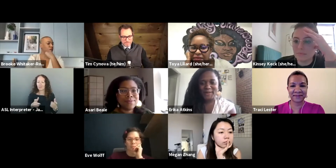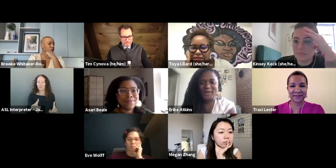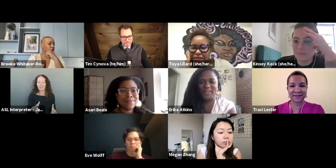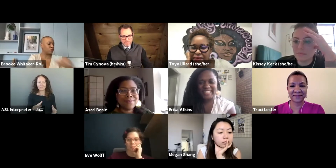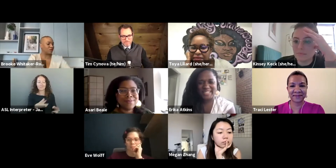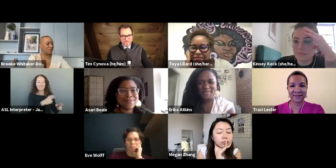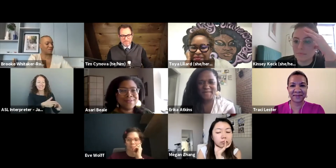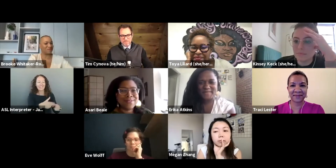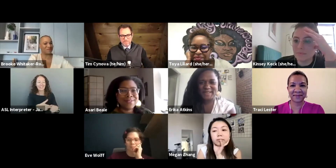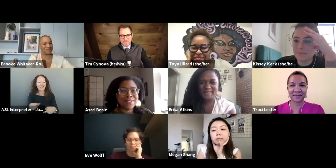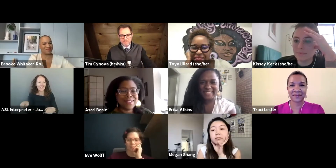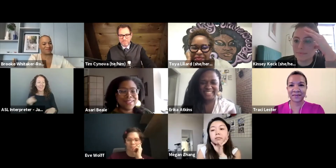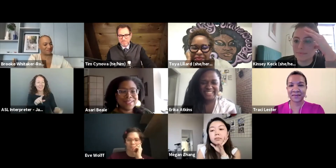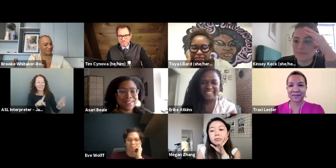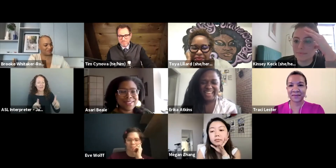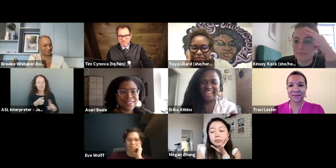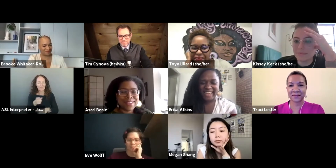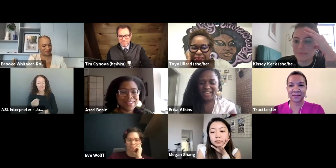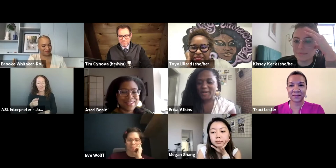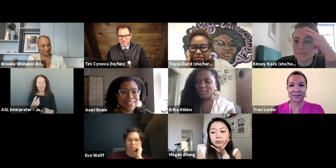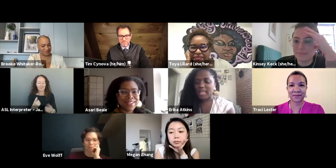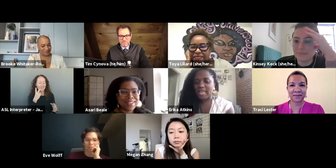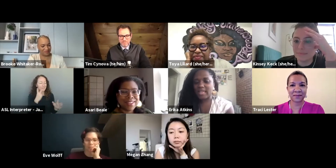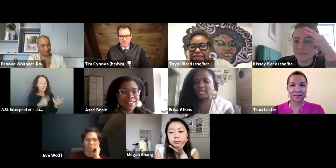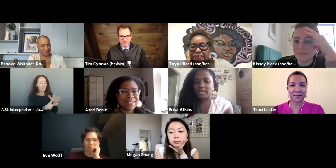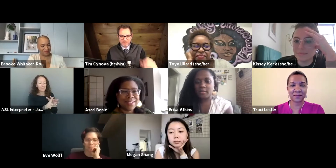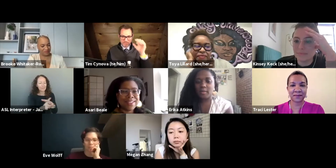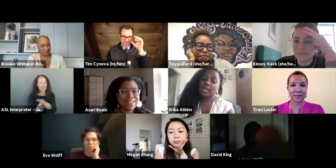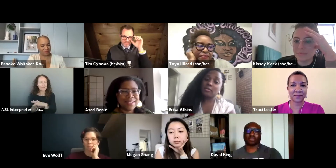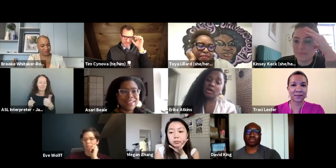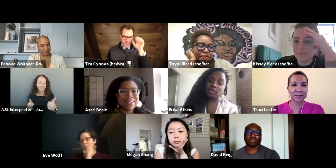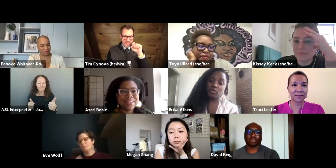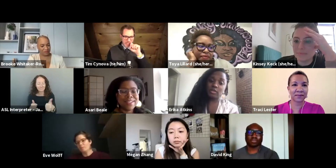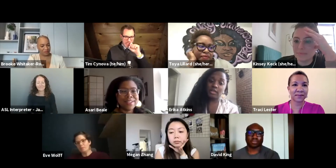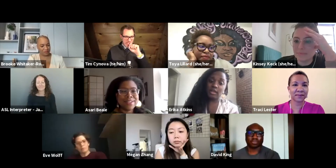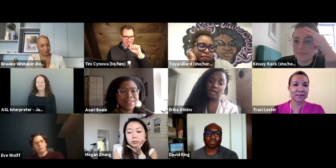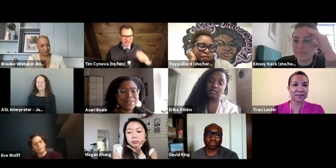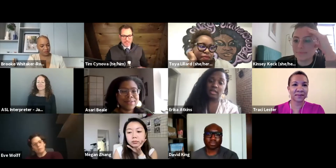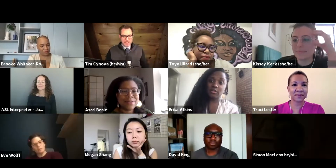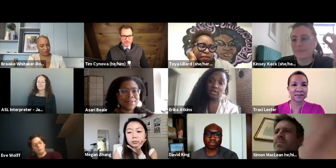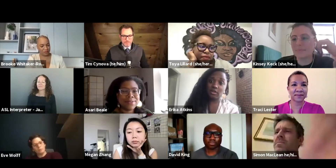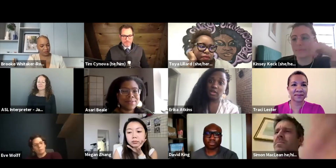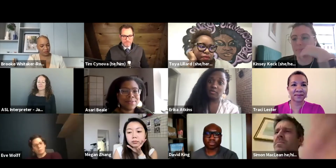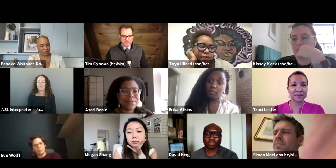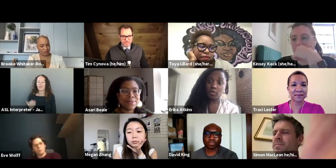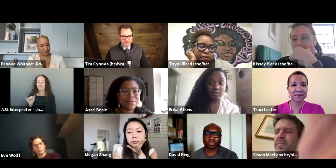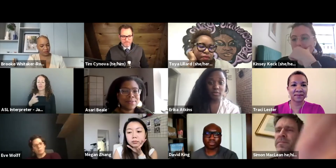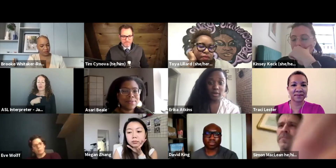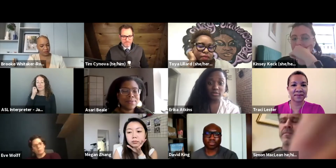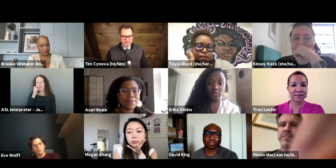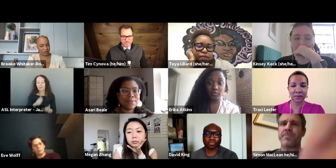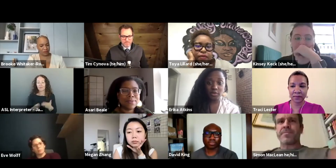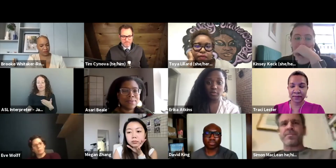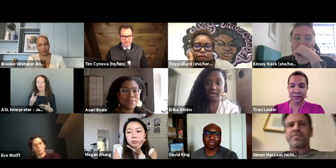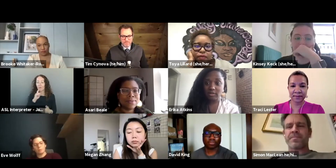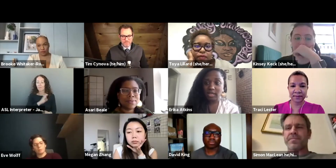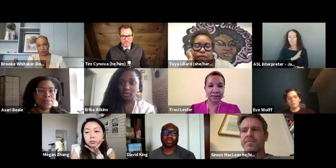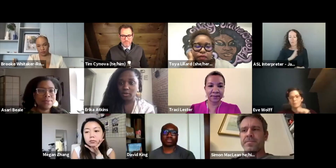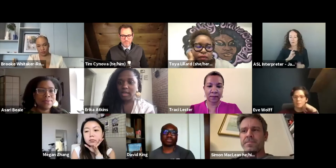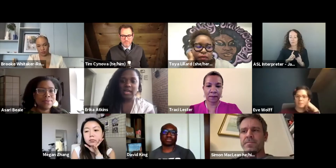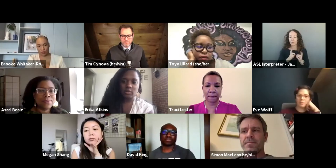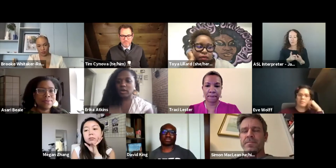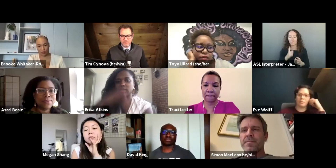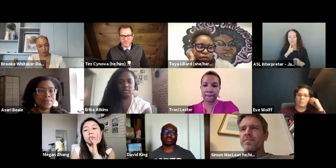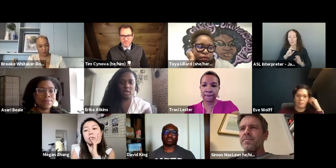act people who I see popping up in here. I am also the Secretary of the Board of Directors for the